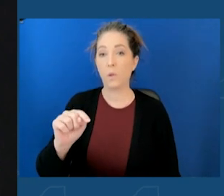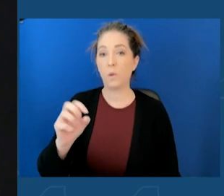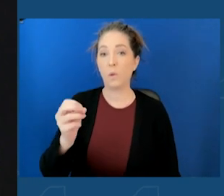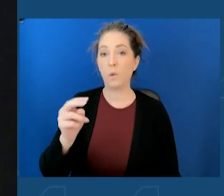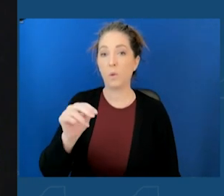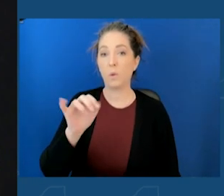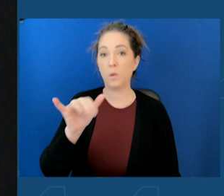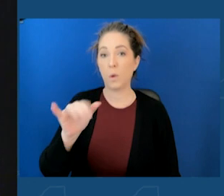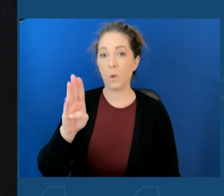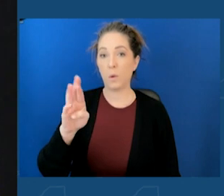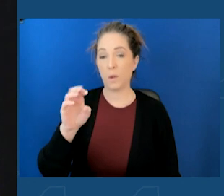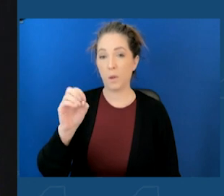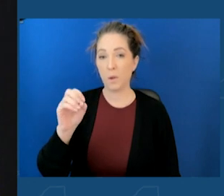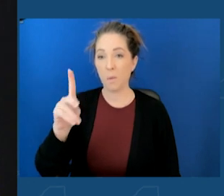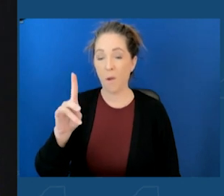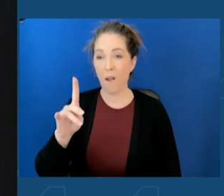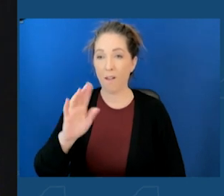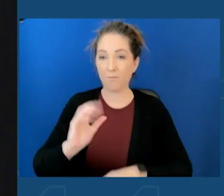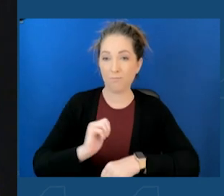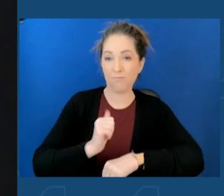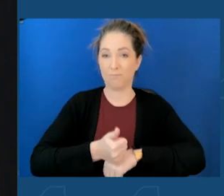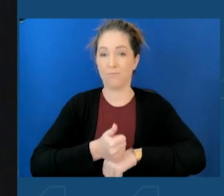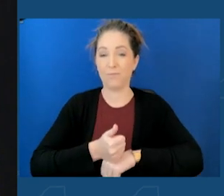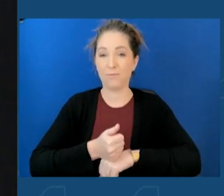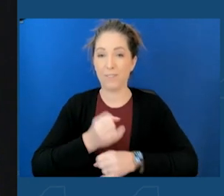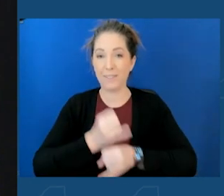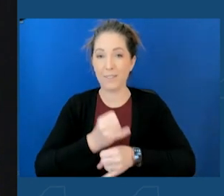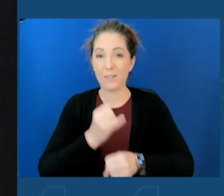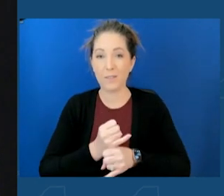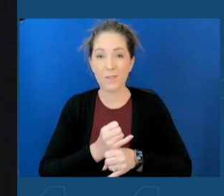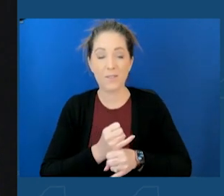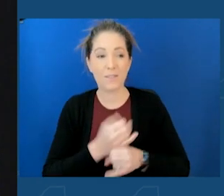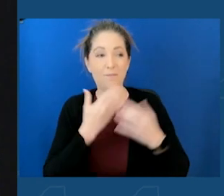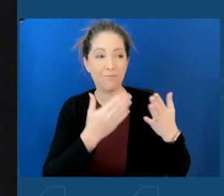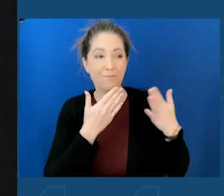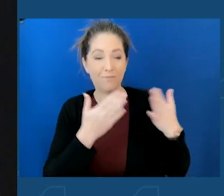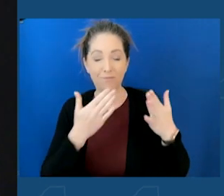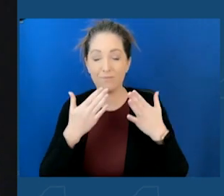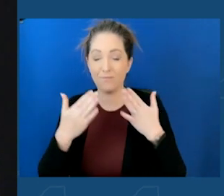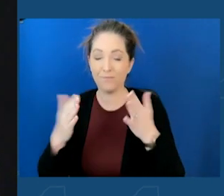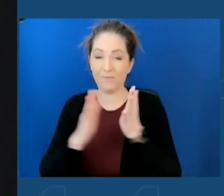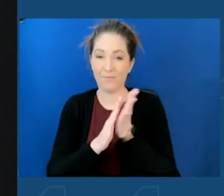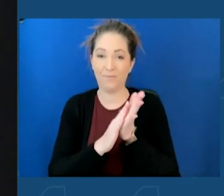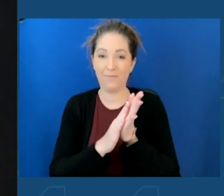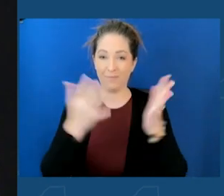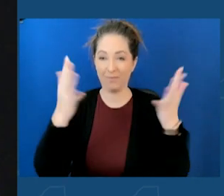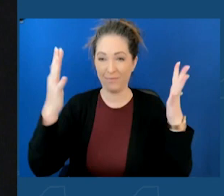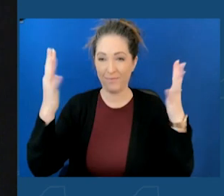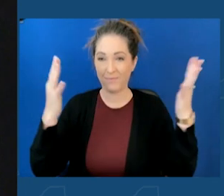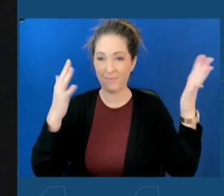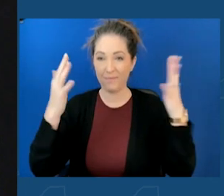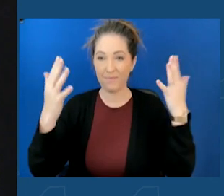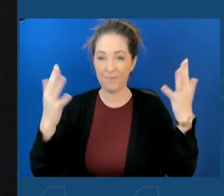flagship institution. So let's make sure we give a round of applause for Maureen as well. Thank you.